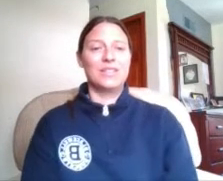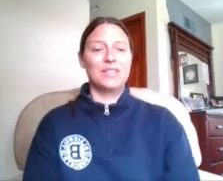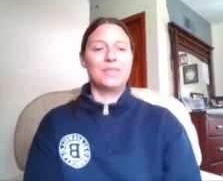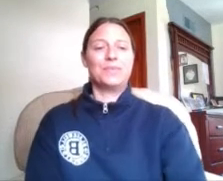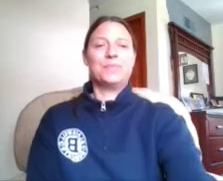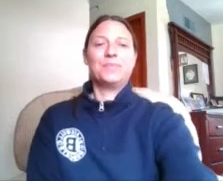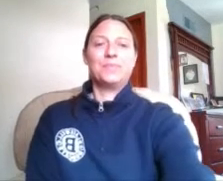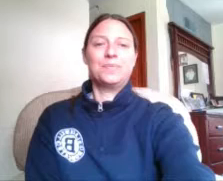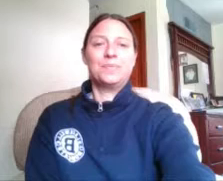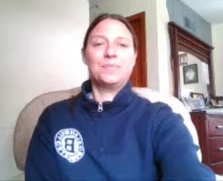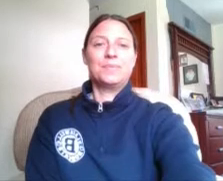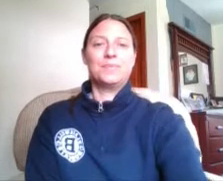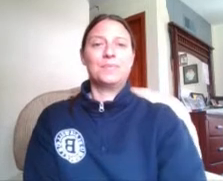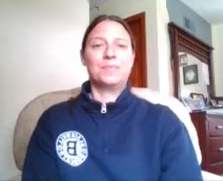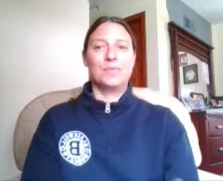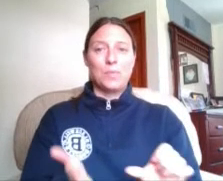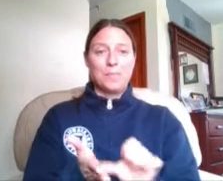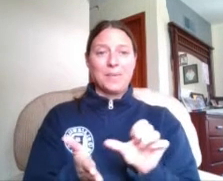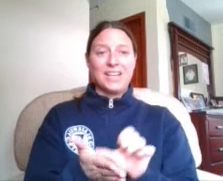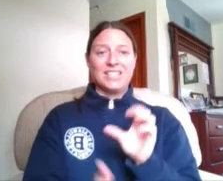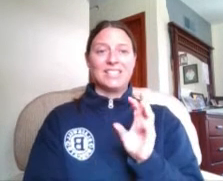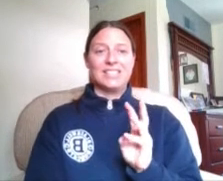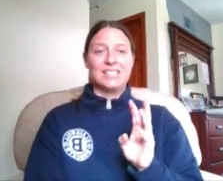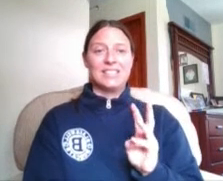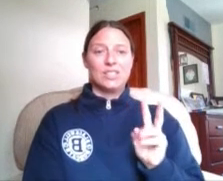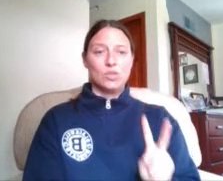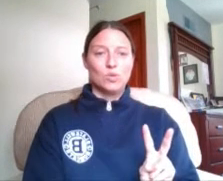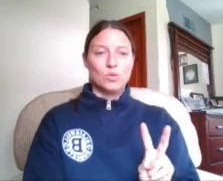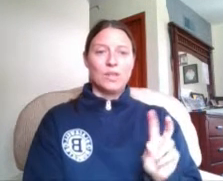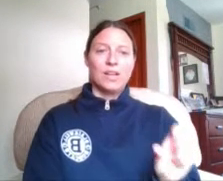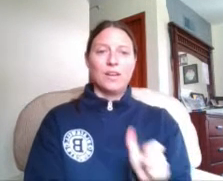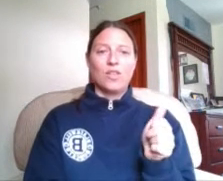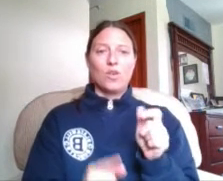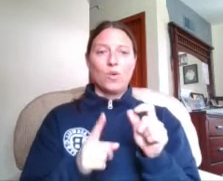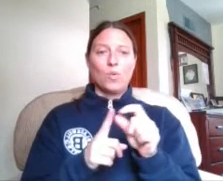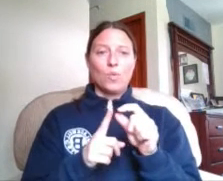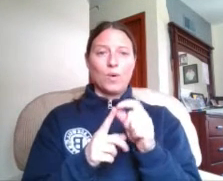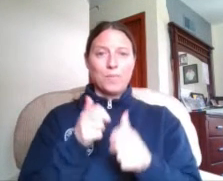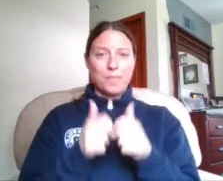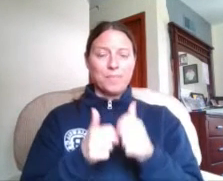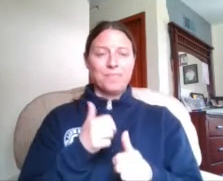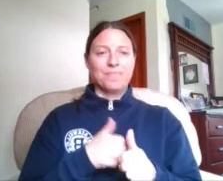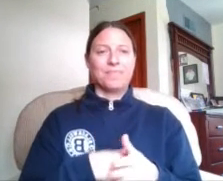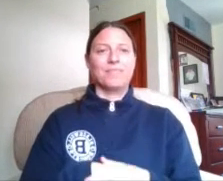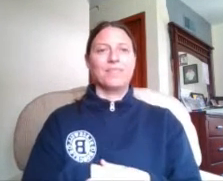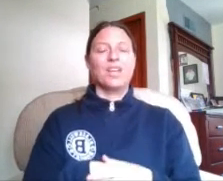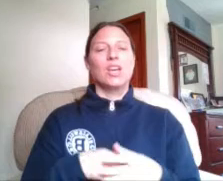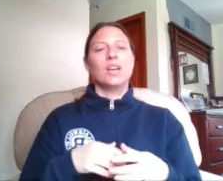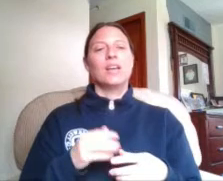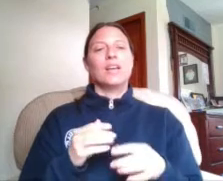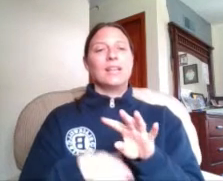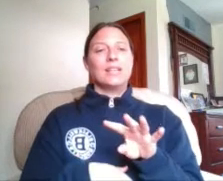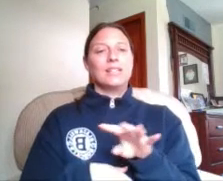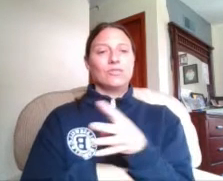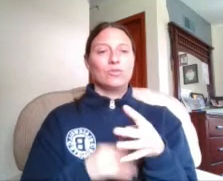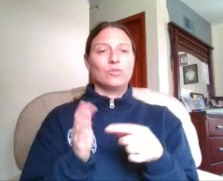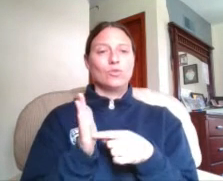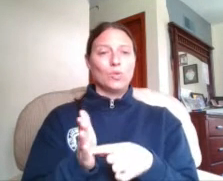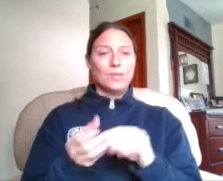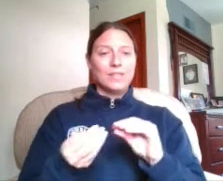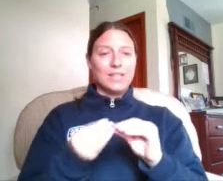Page 662, we have another word problem. The table shows the number of laps